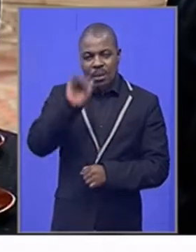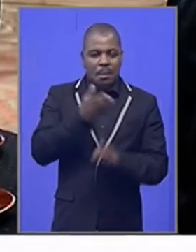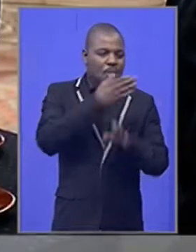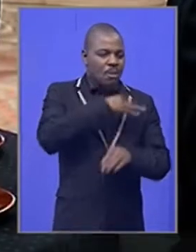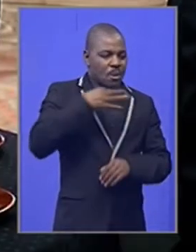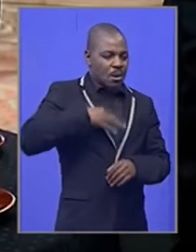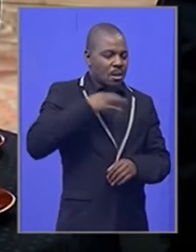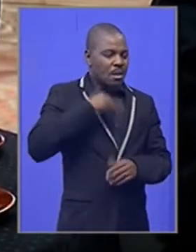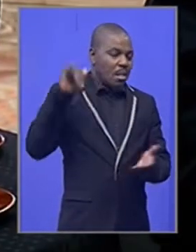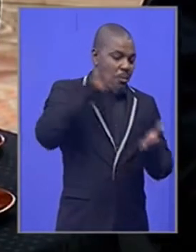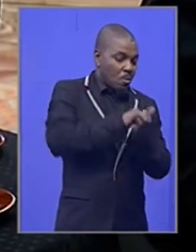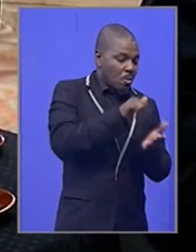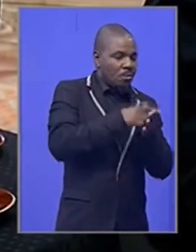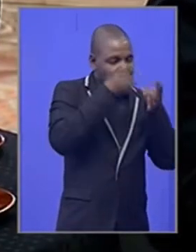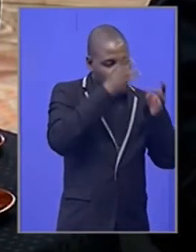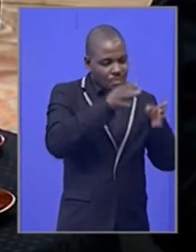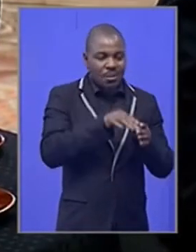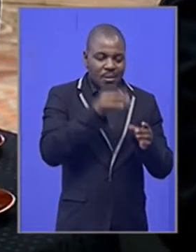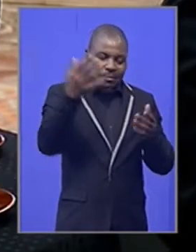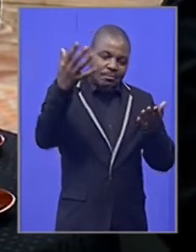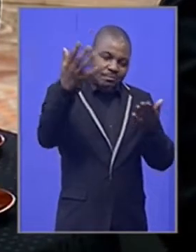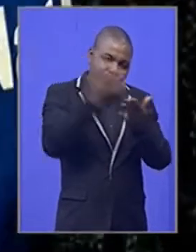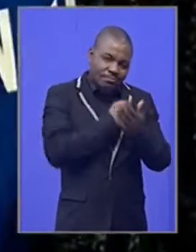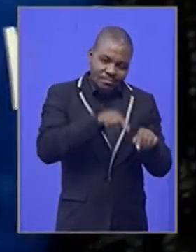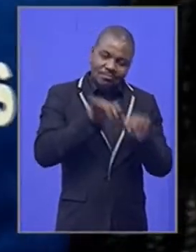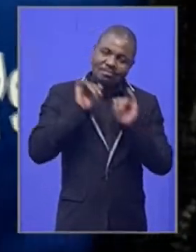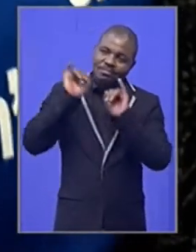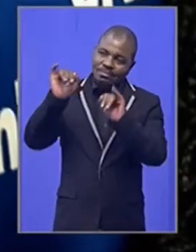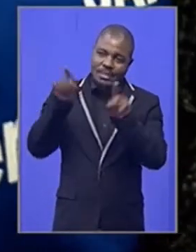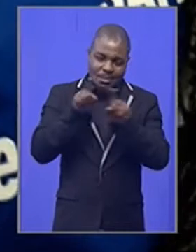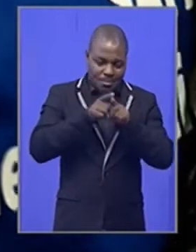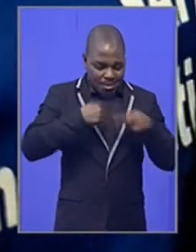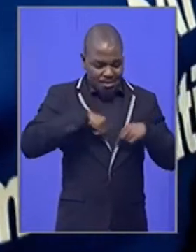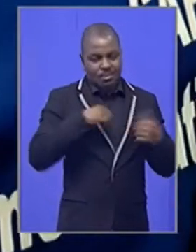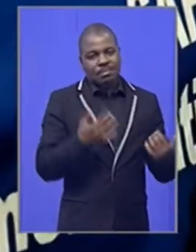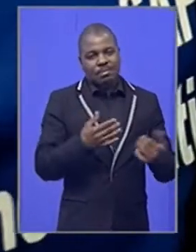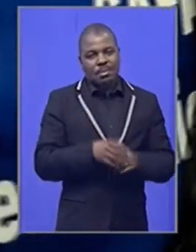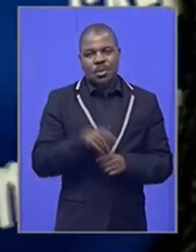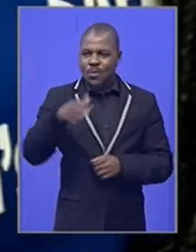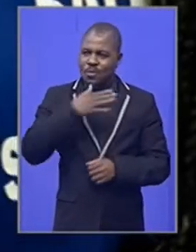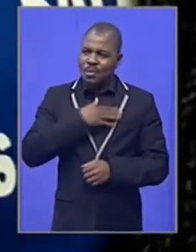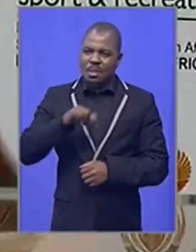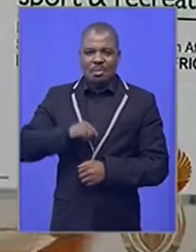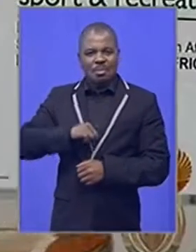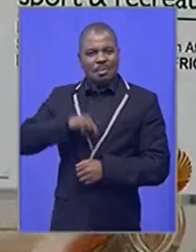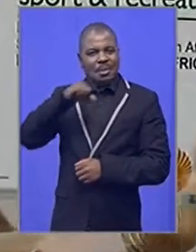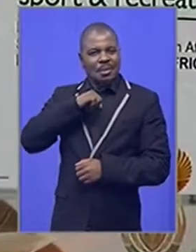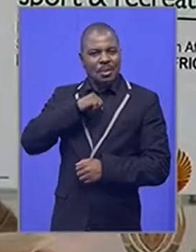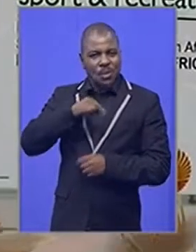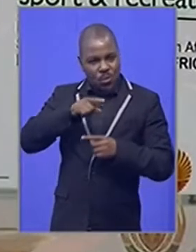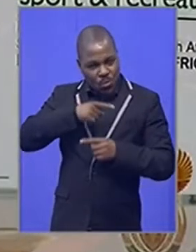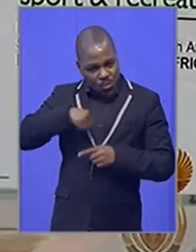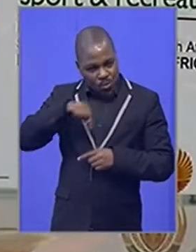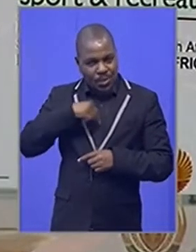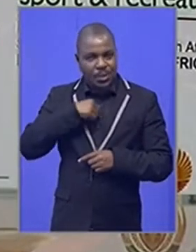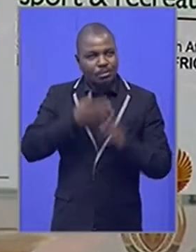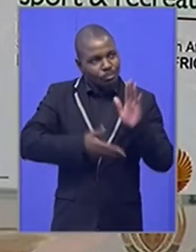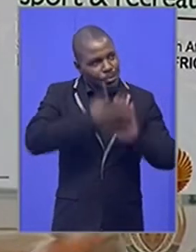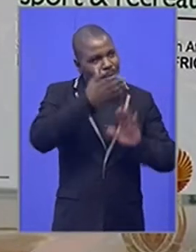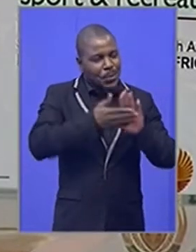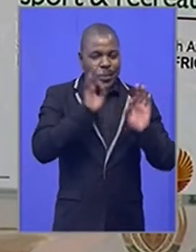at the airport, this is your victory as much as it is ours, and feel proud that we are indeed going